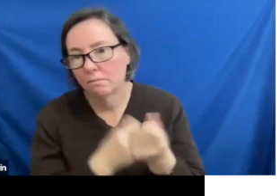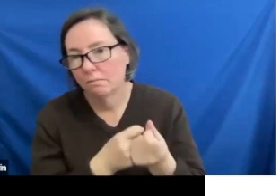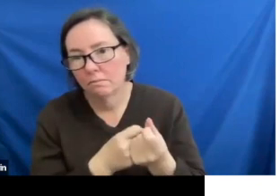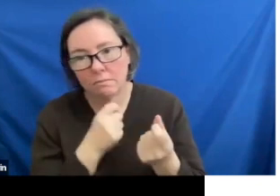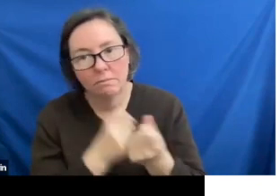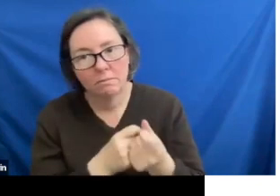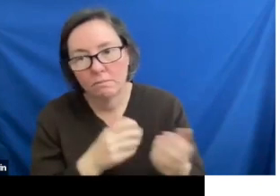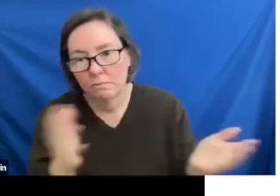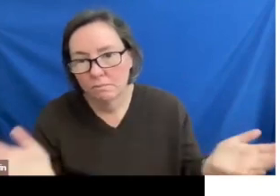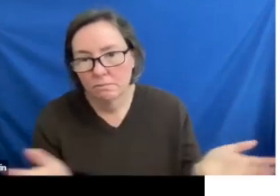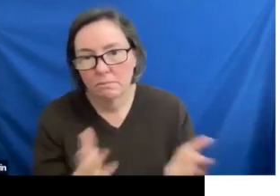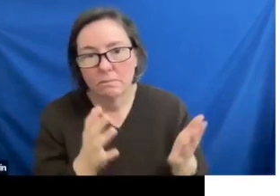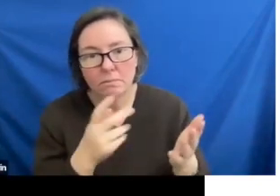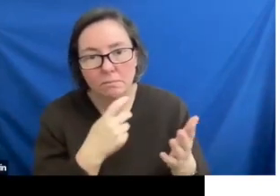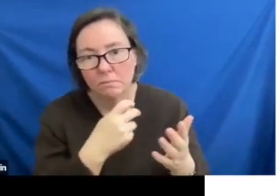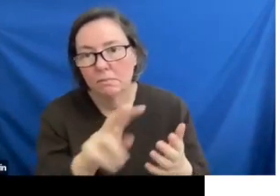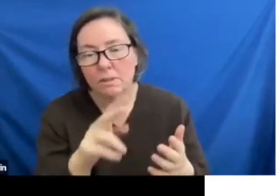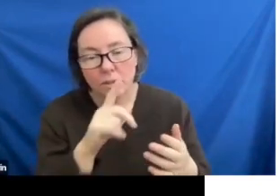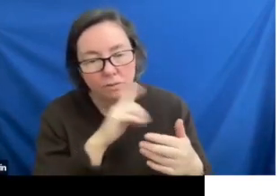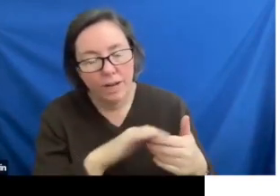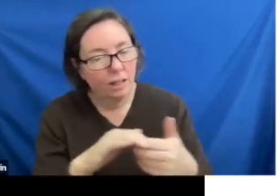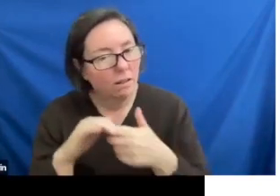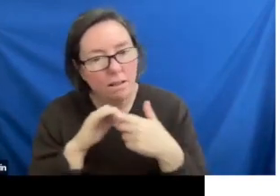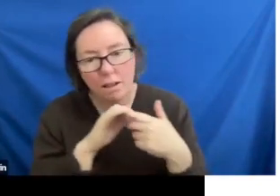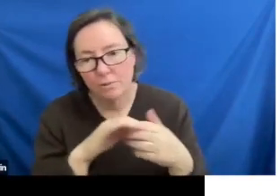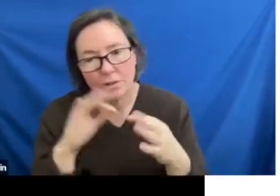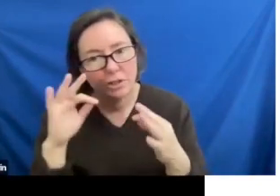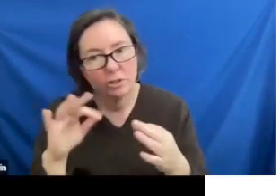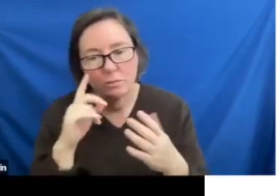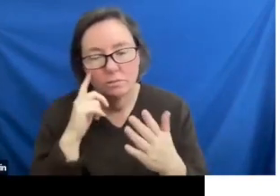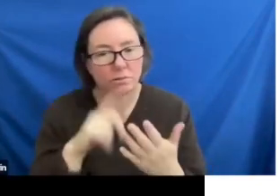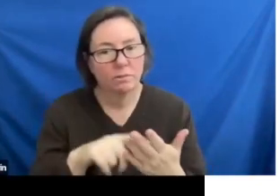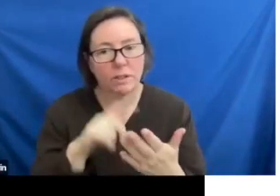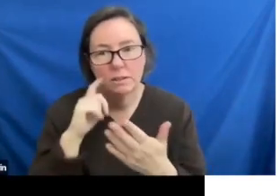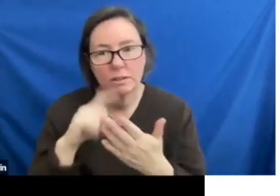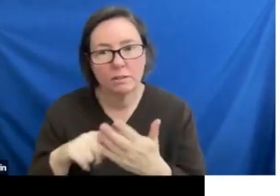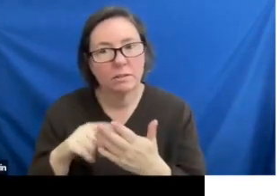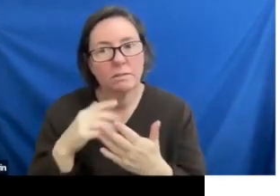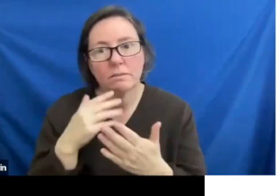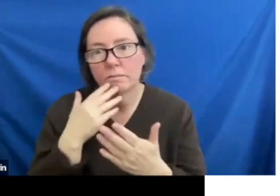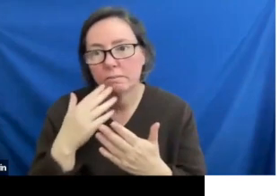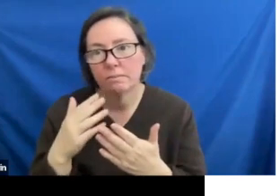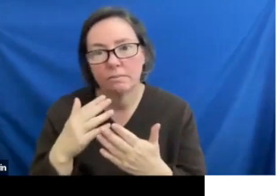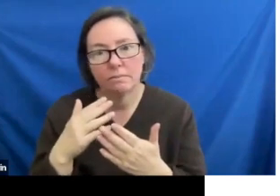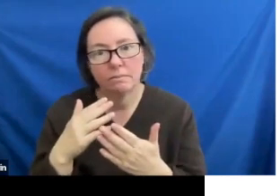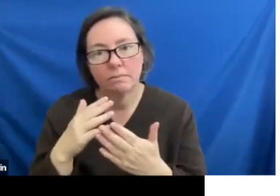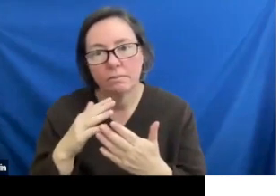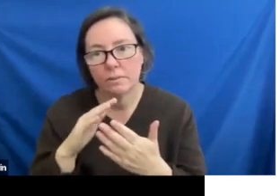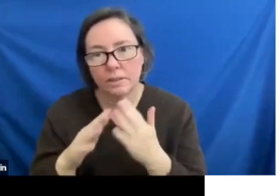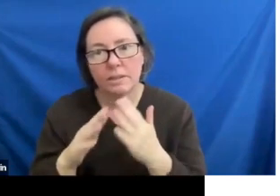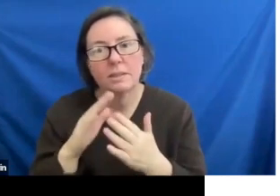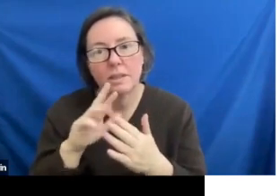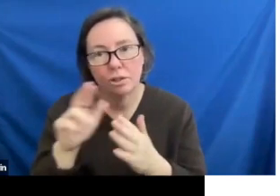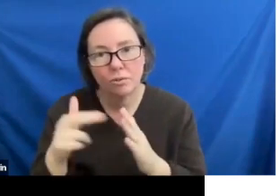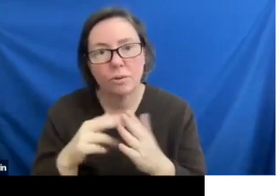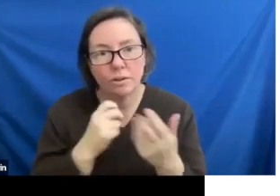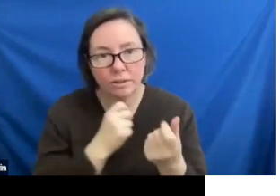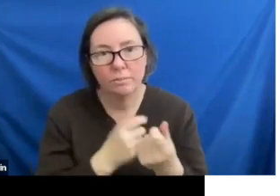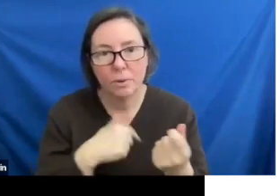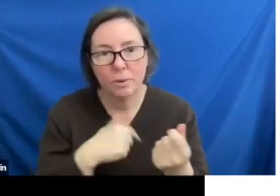our efforts, and that was a real collaborative effort. And I just want to recognize the city's role in supporting us as